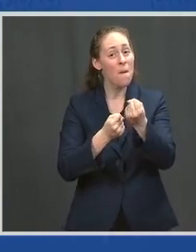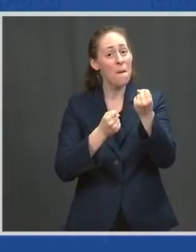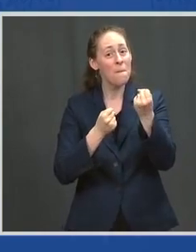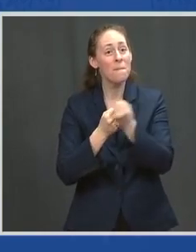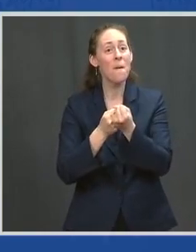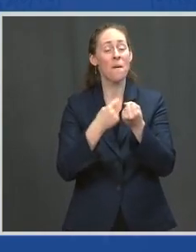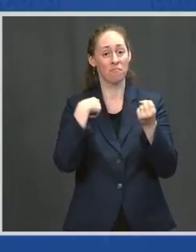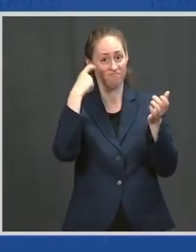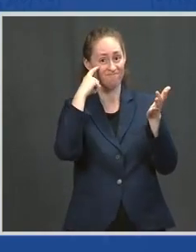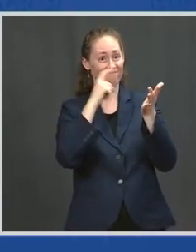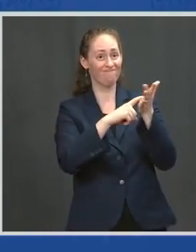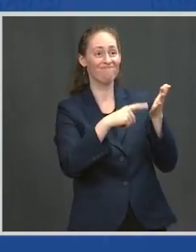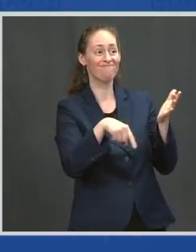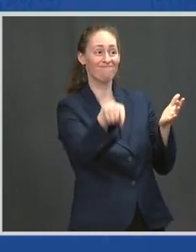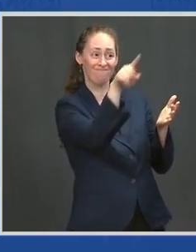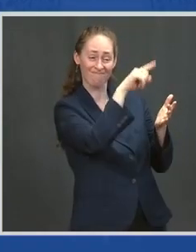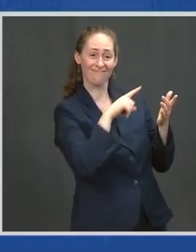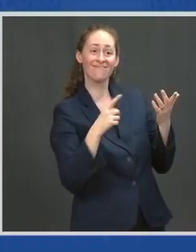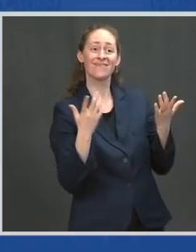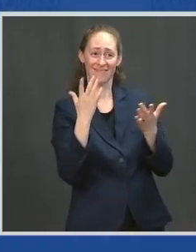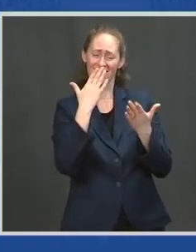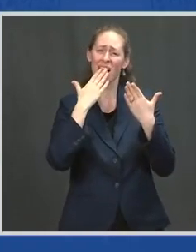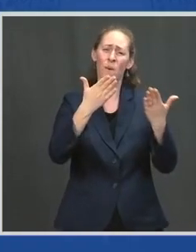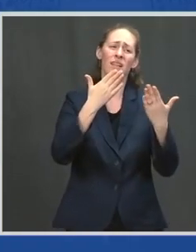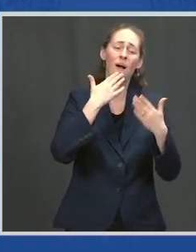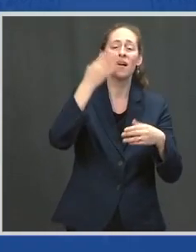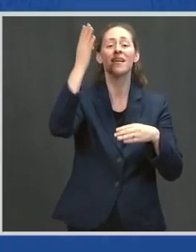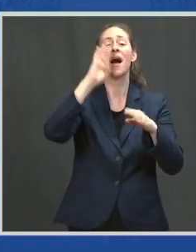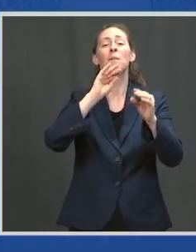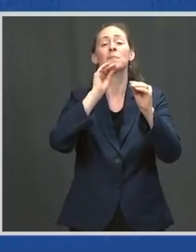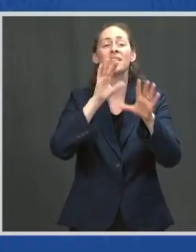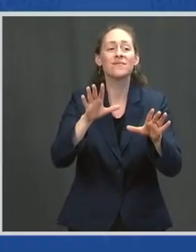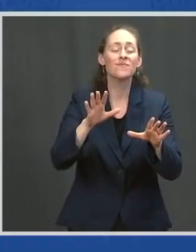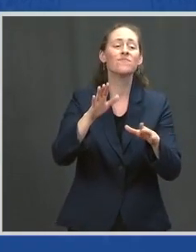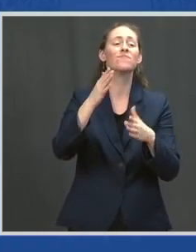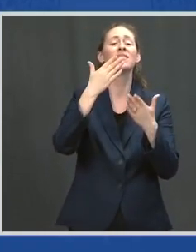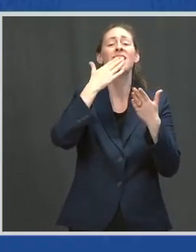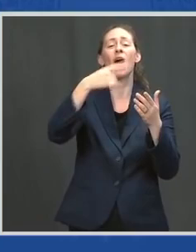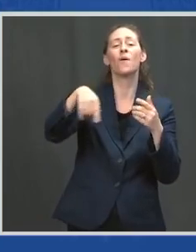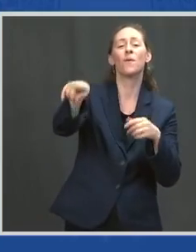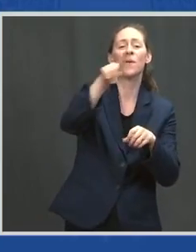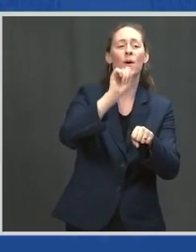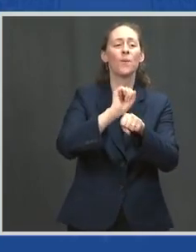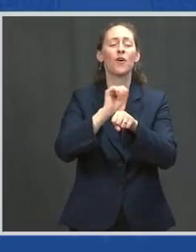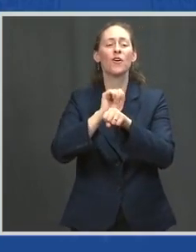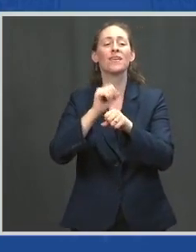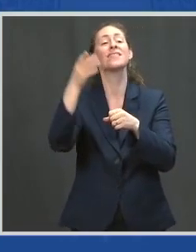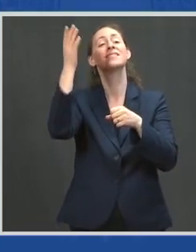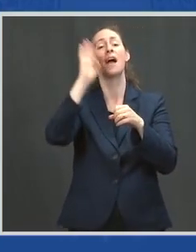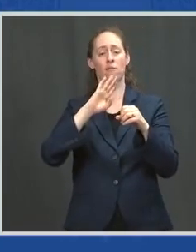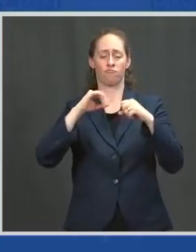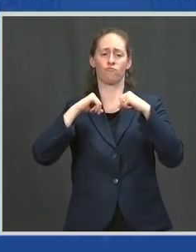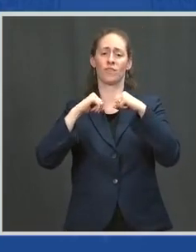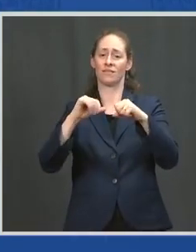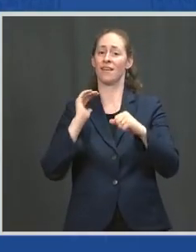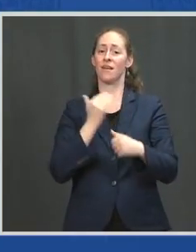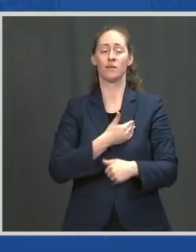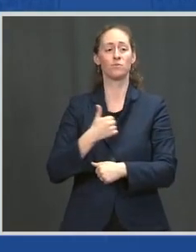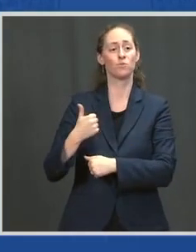it. So thank you all. God bless you, and thank you for the work you're doing. And may God protect our troops. Thank you so